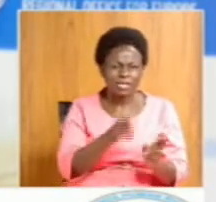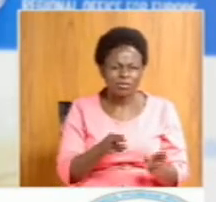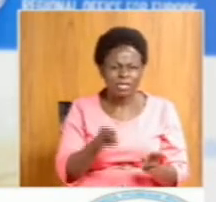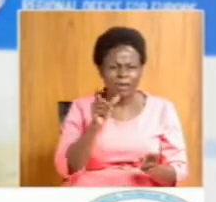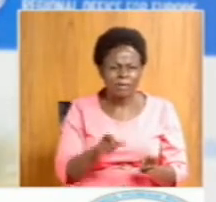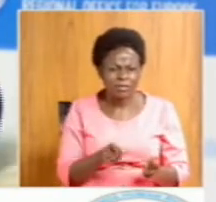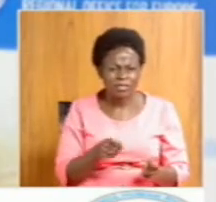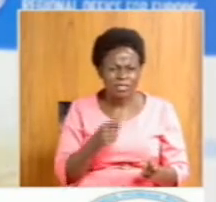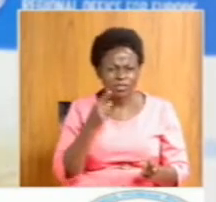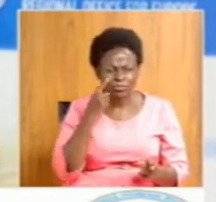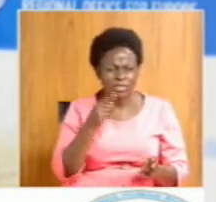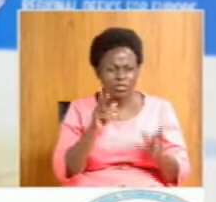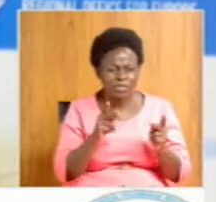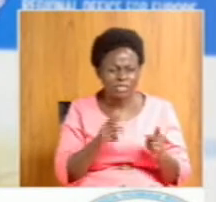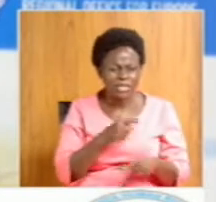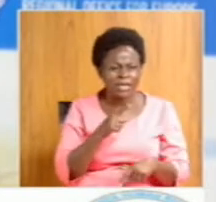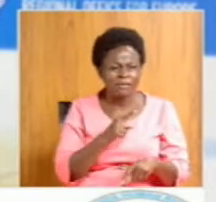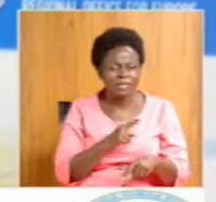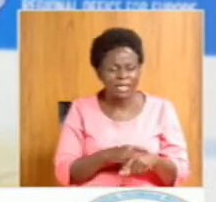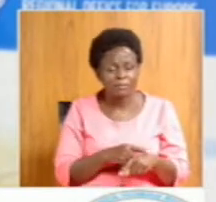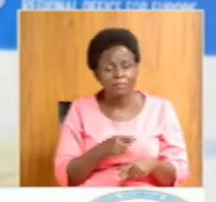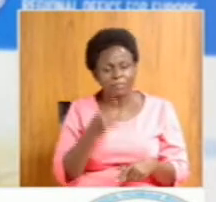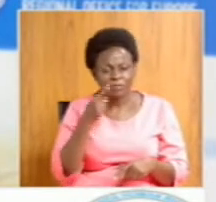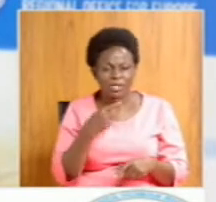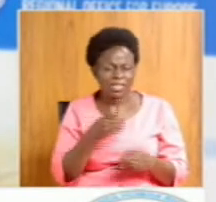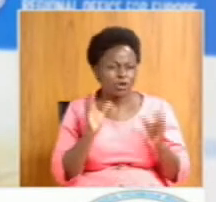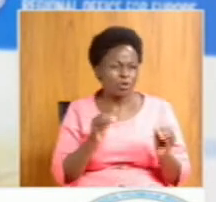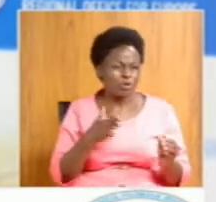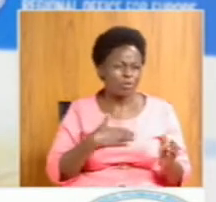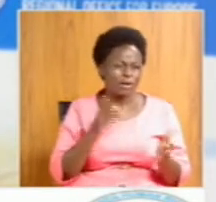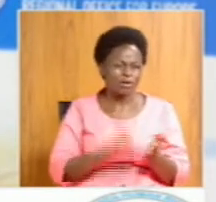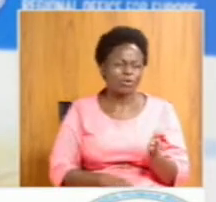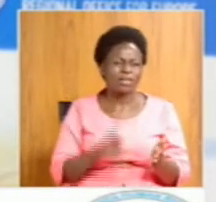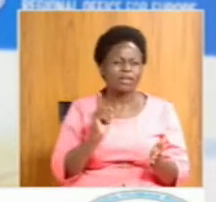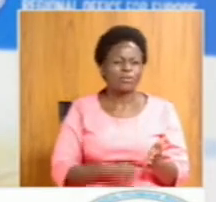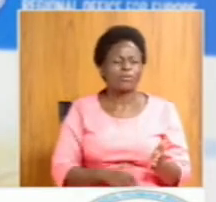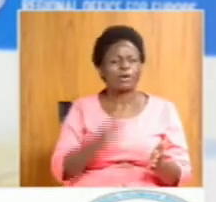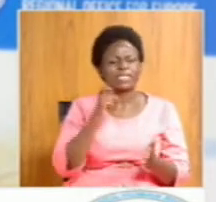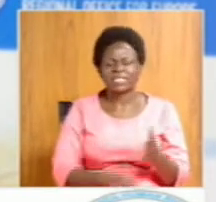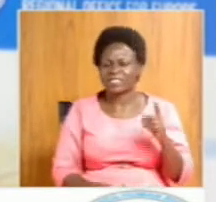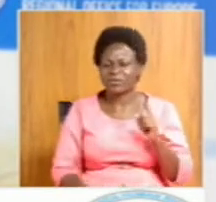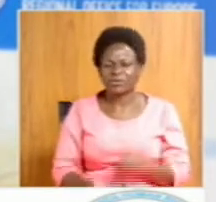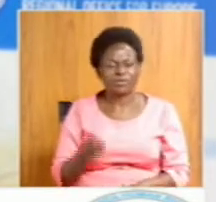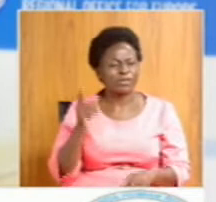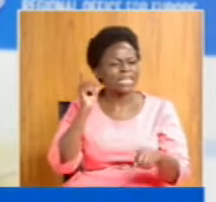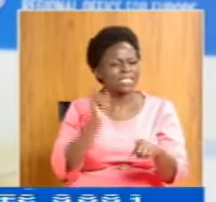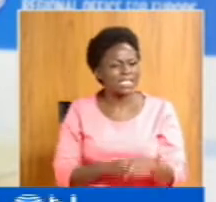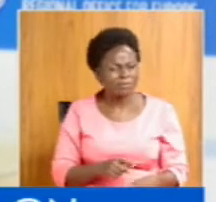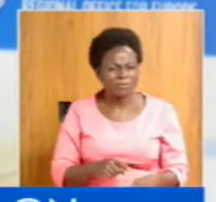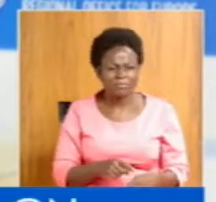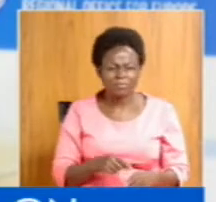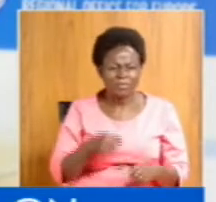that's when you see taxes in fact every time I hear a new financial I say oh my god what taxes are we going to get this time yet